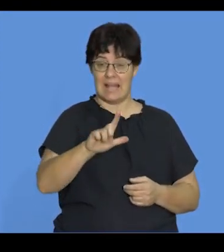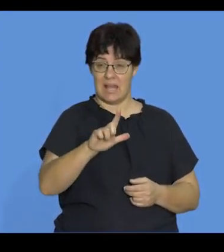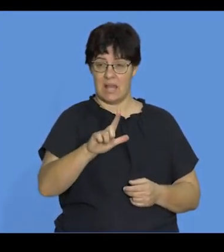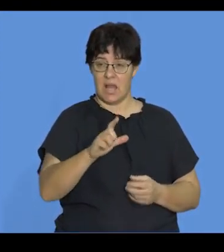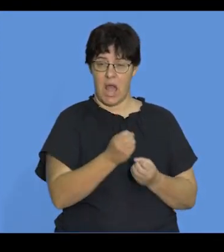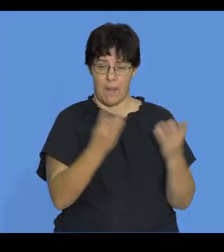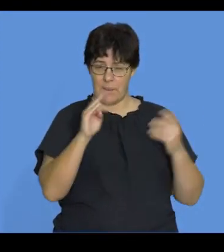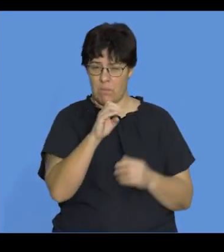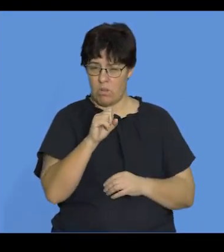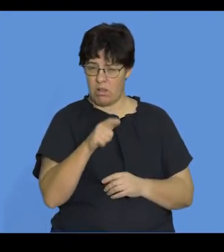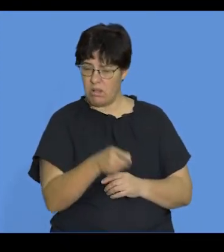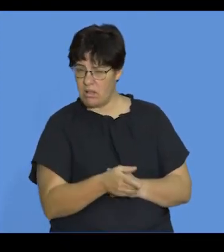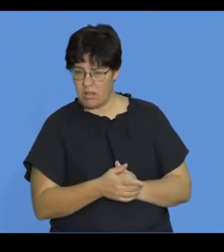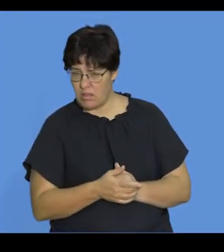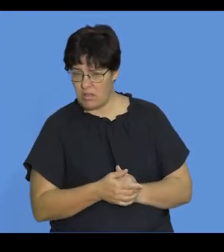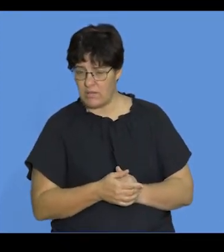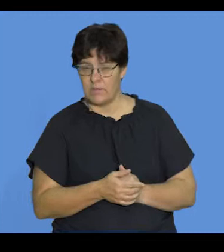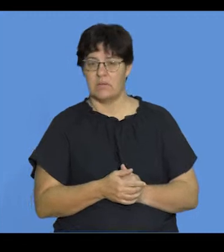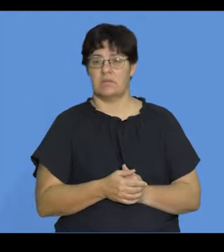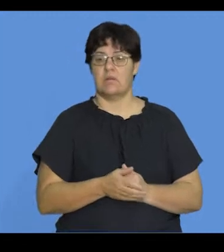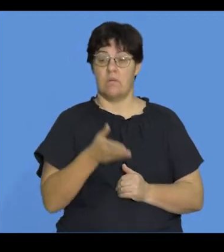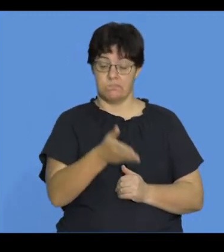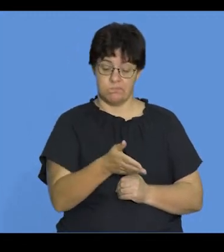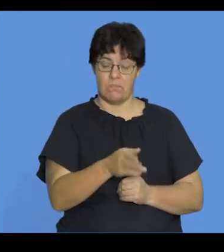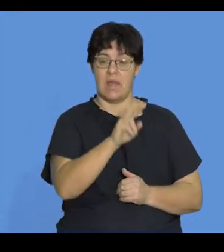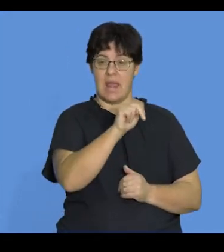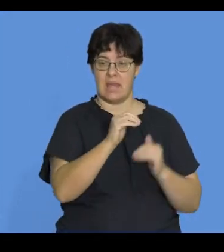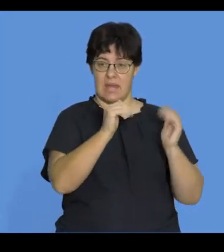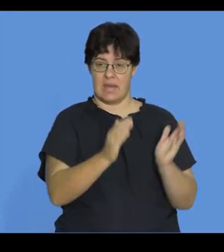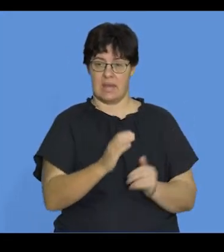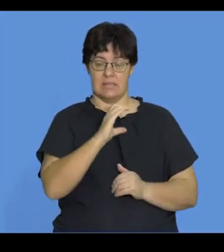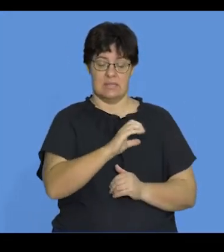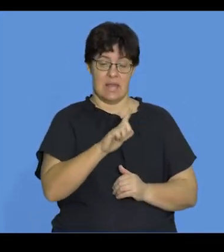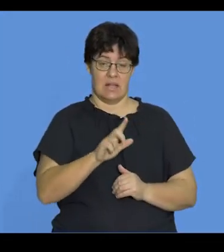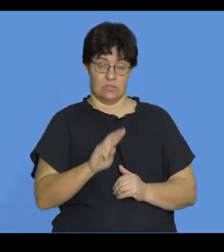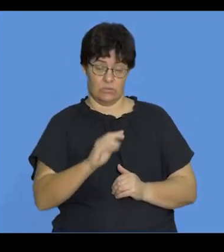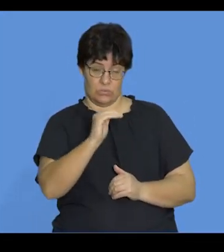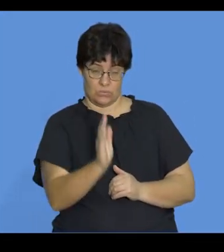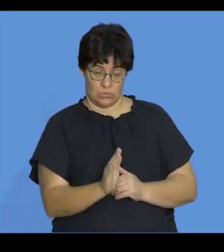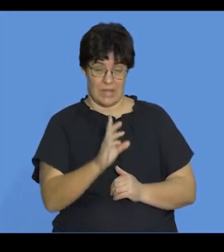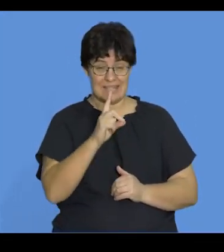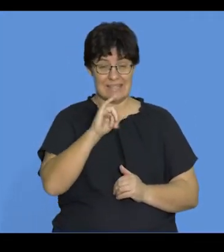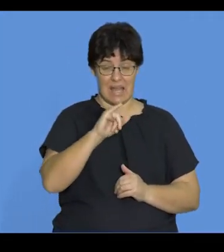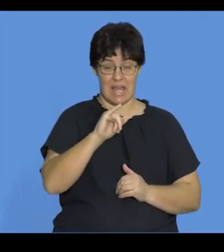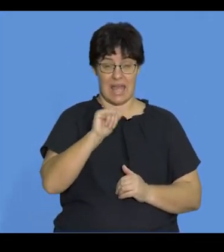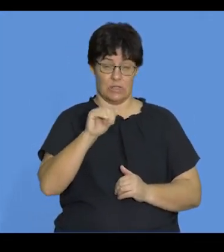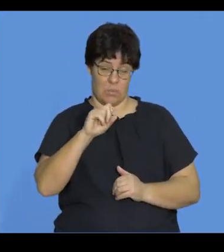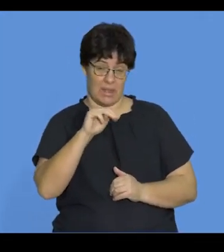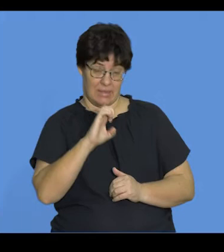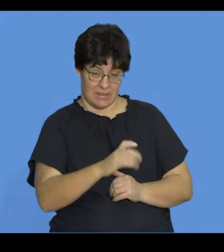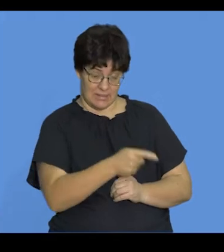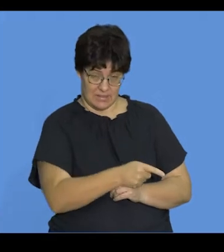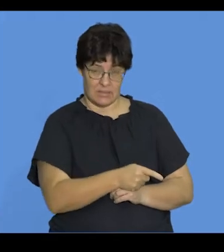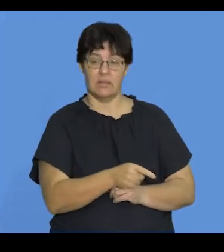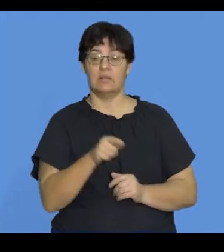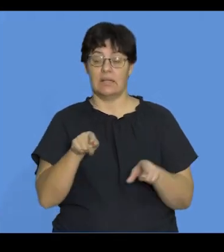chlorine that we have? So the moles present for chlorine, which is a diatomic, molecule, is equals to